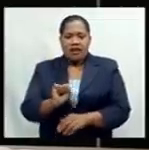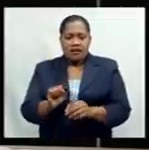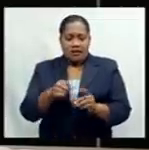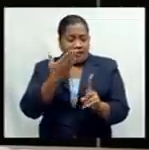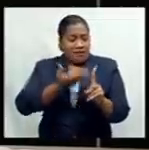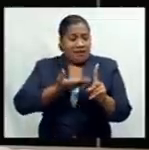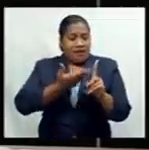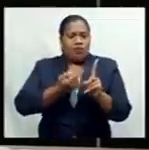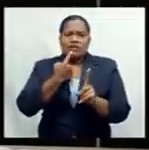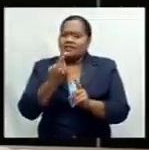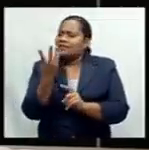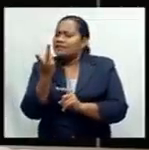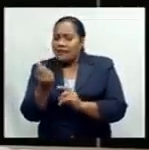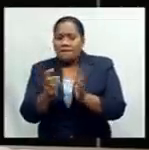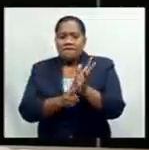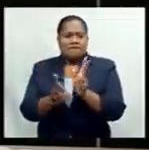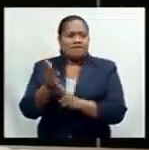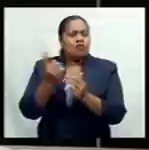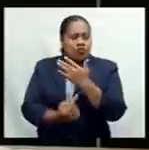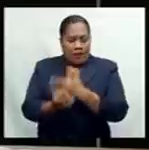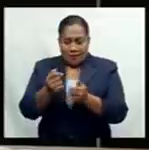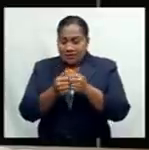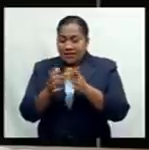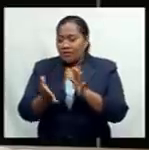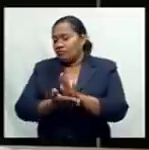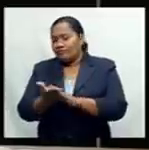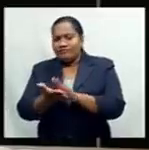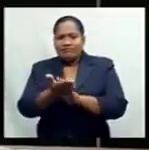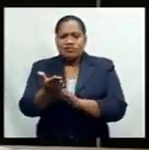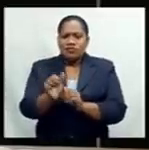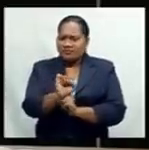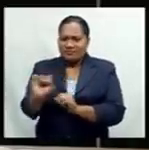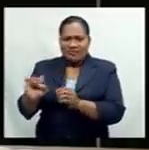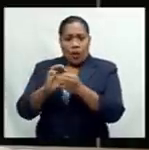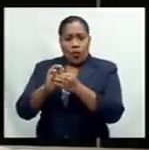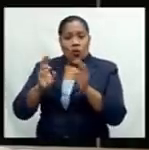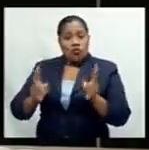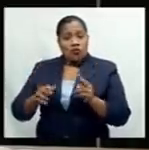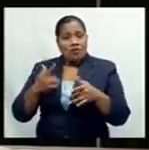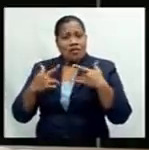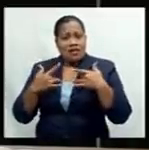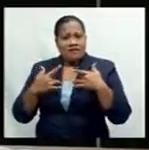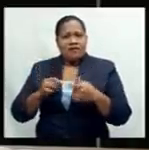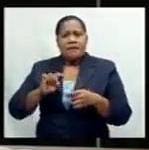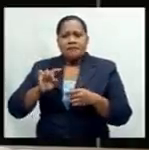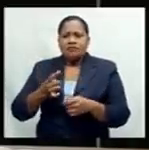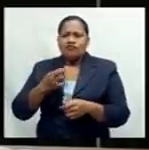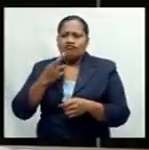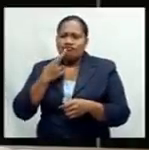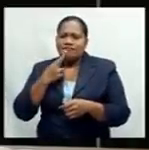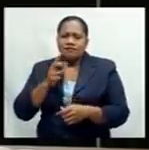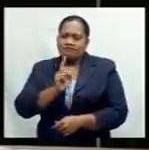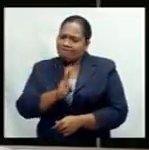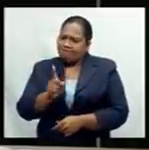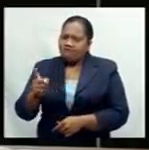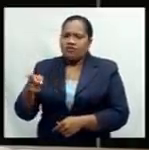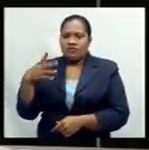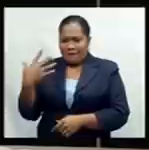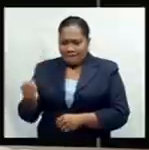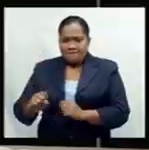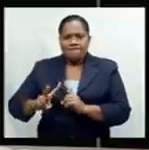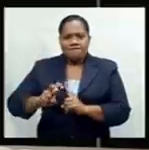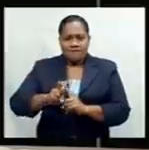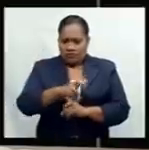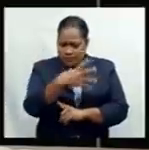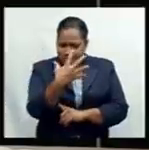says some villagers have started to go back to their normal life despite repeated warnings that the virus is still in our midst. Josai